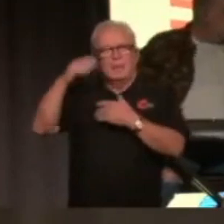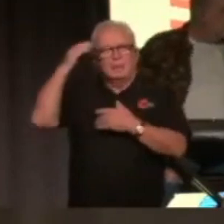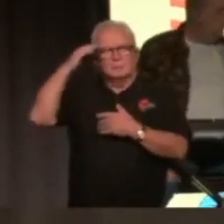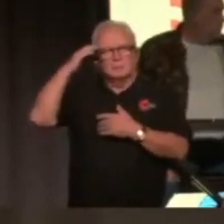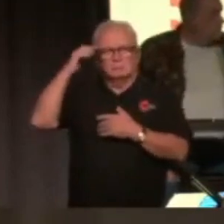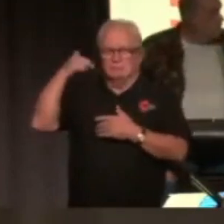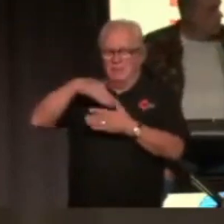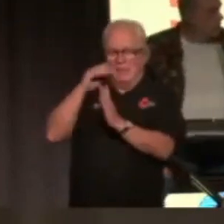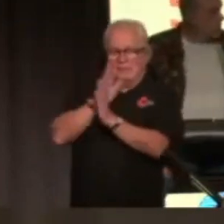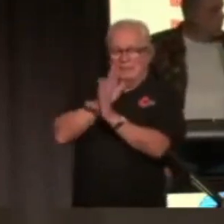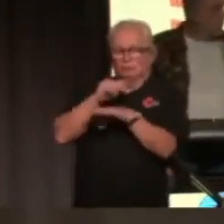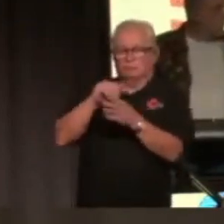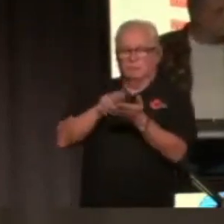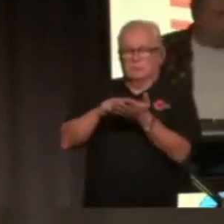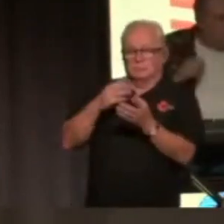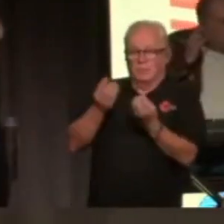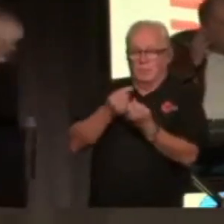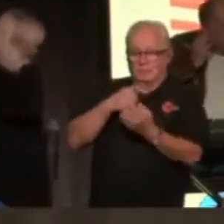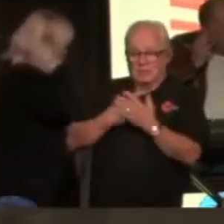in the secret moments